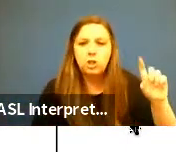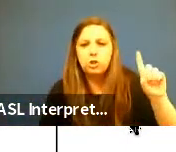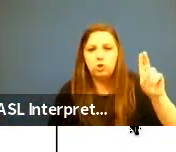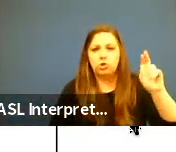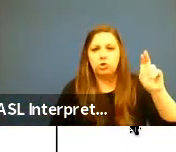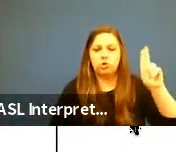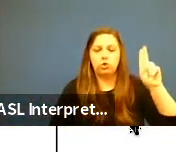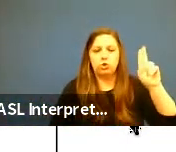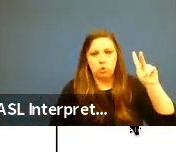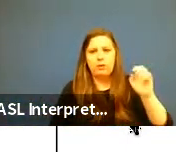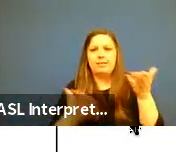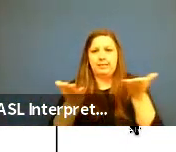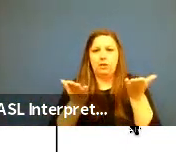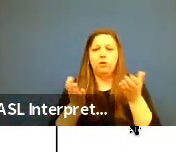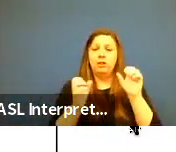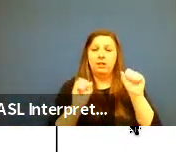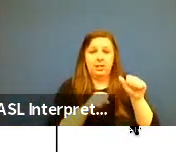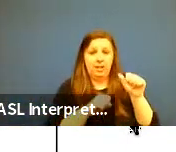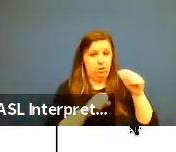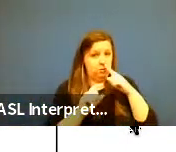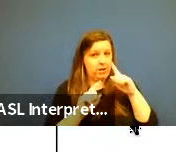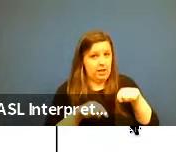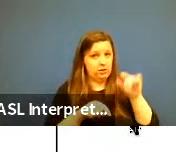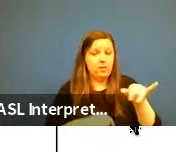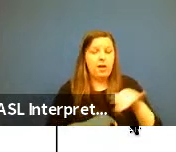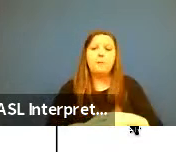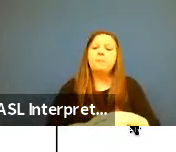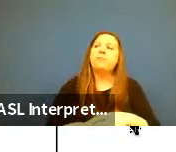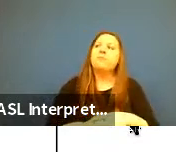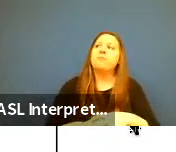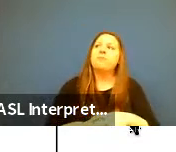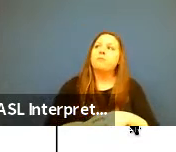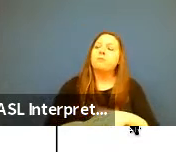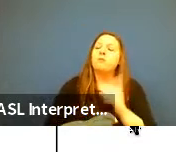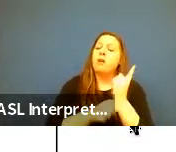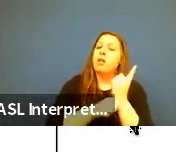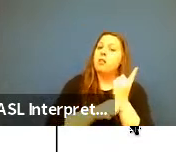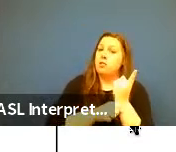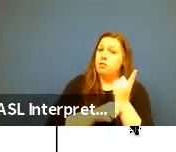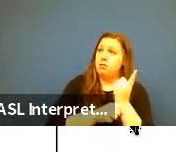We didn't this past year vote for